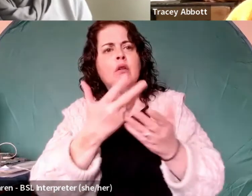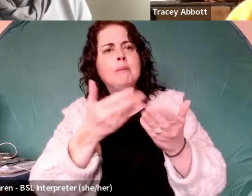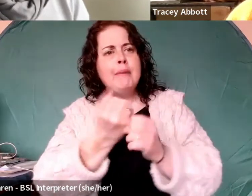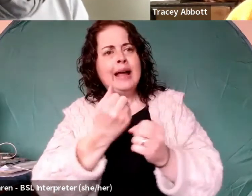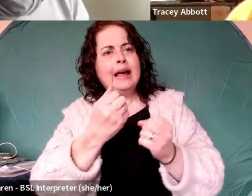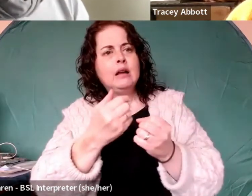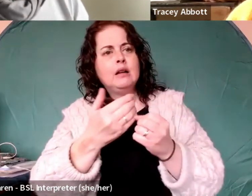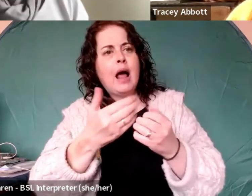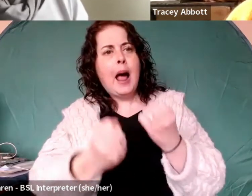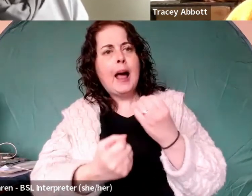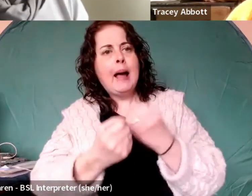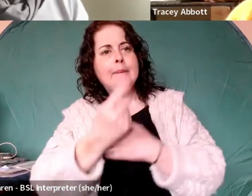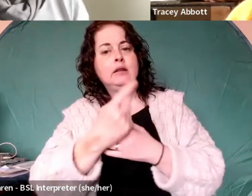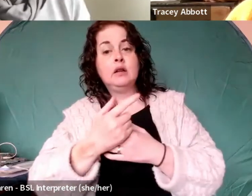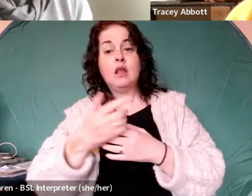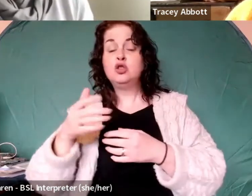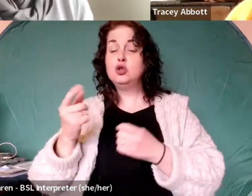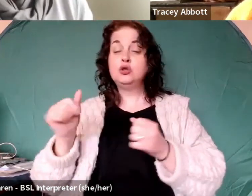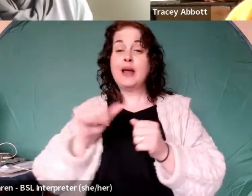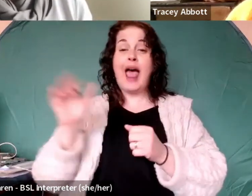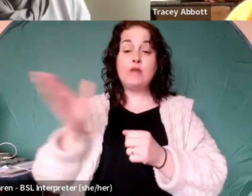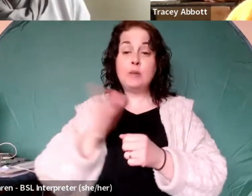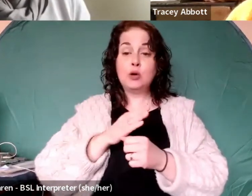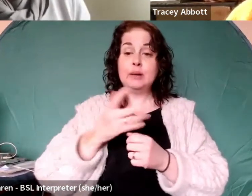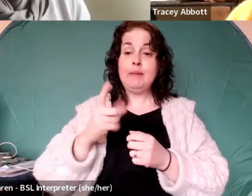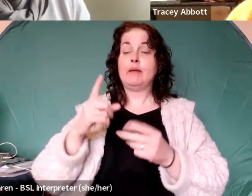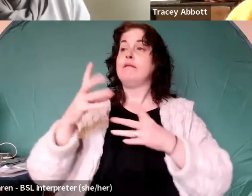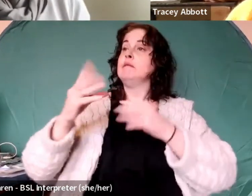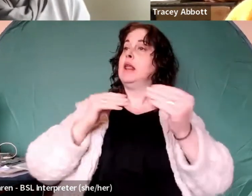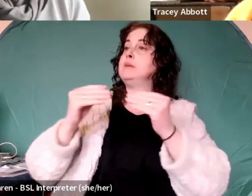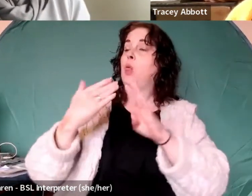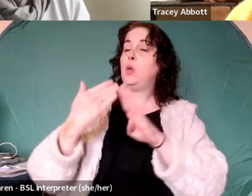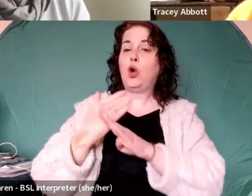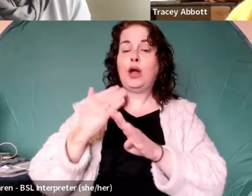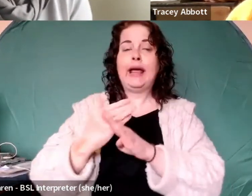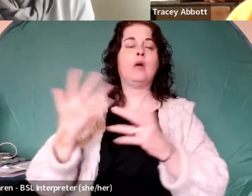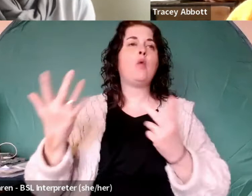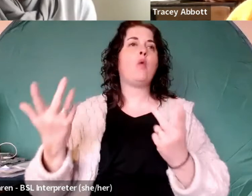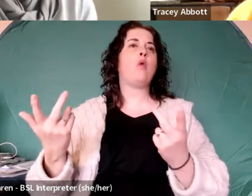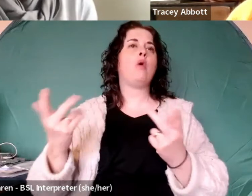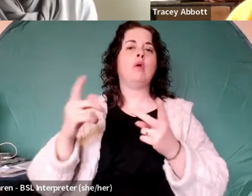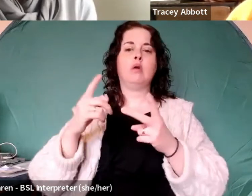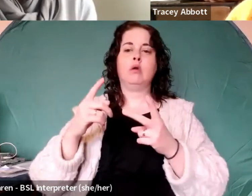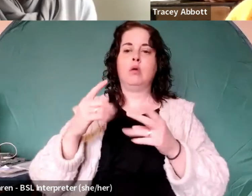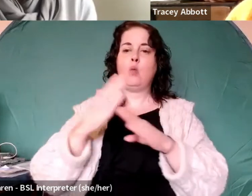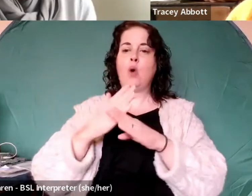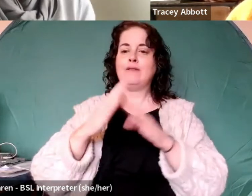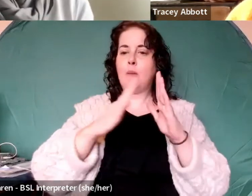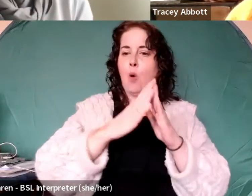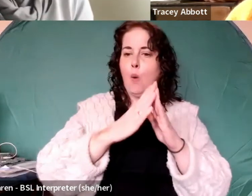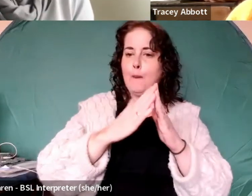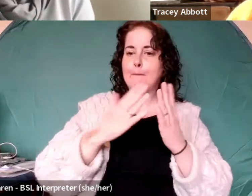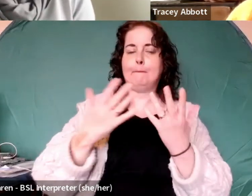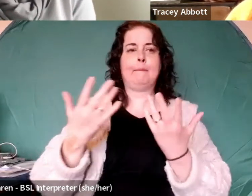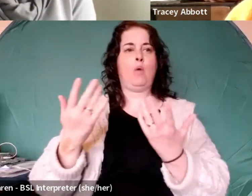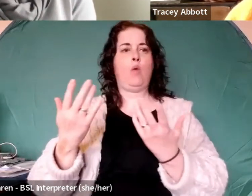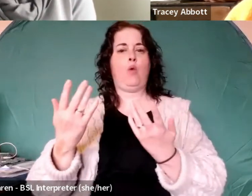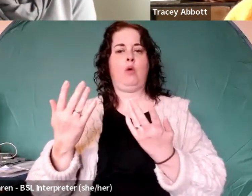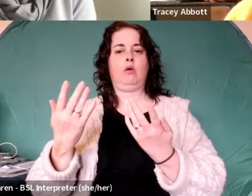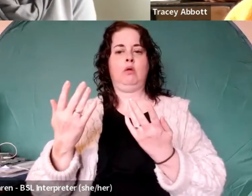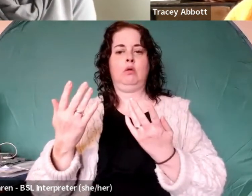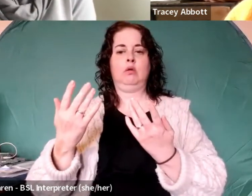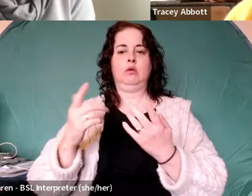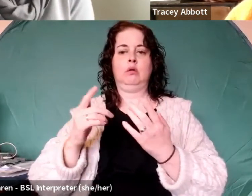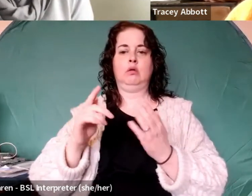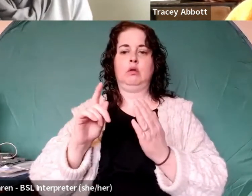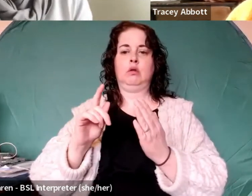that happen? And that's for everybody. And often it will be about flexible working, or it might be about working from home sometimes, or coming in